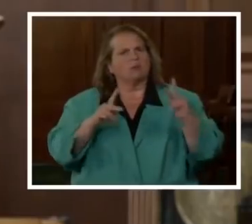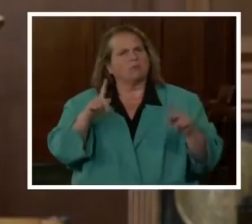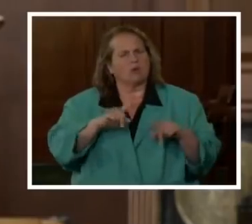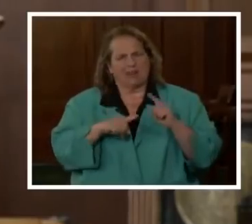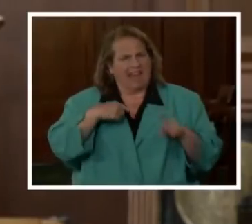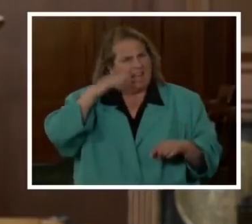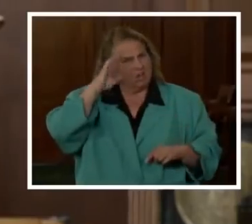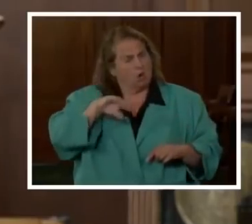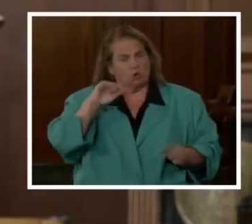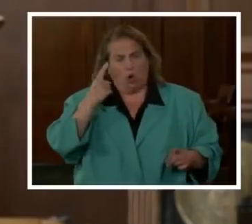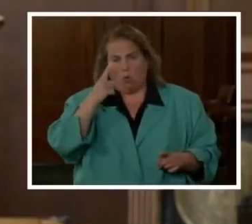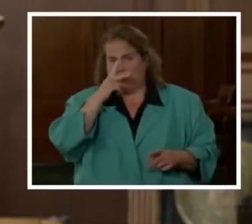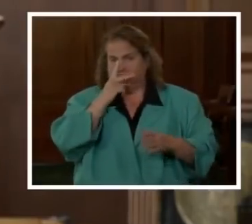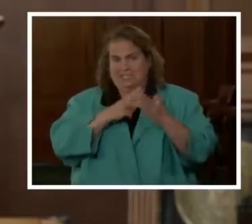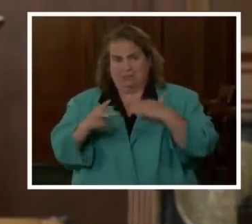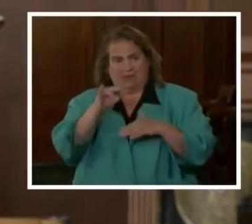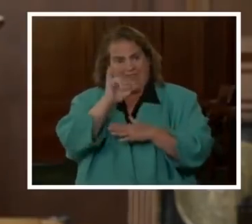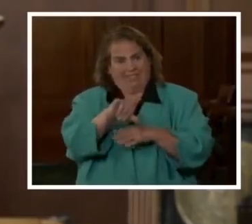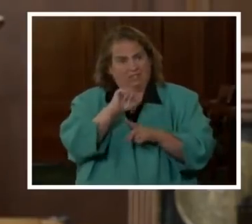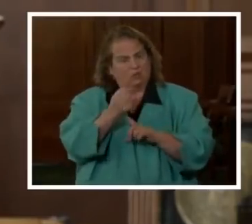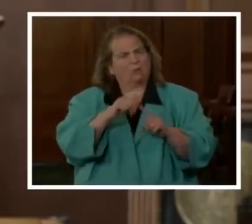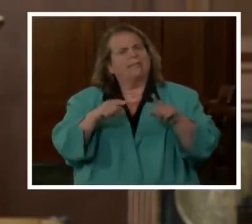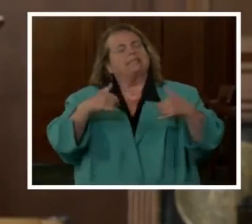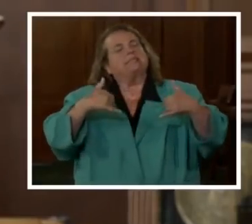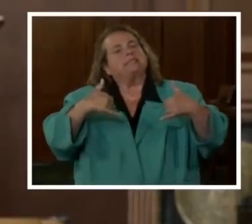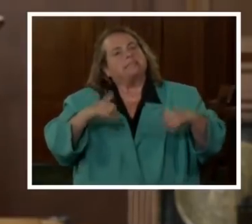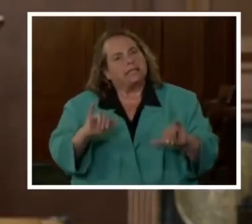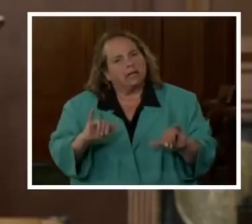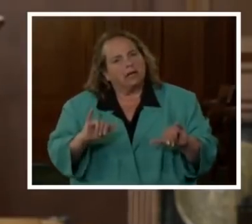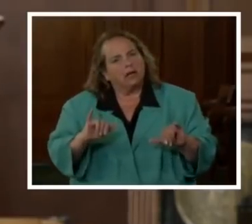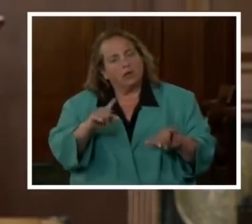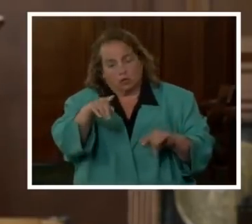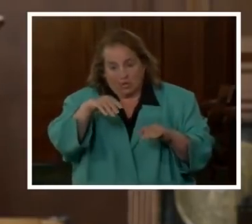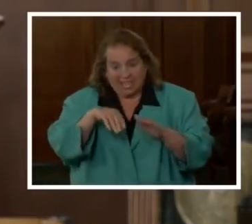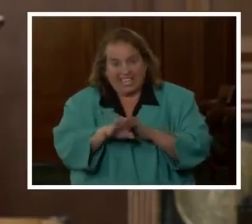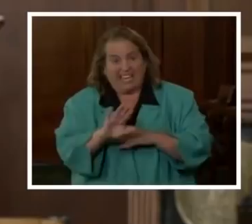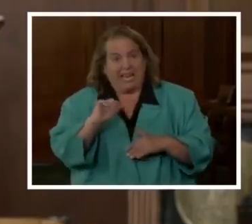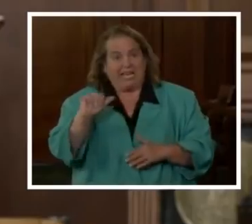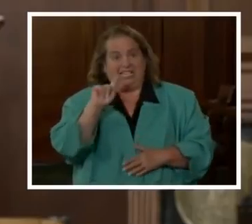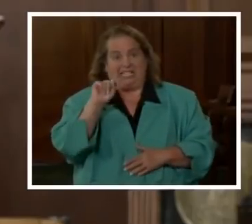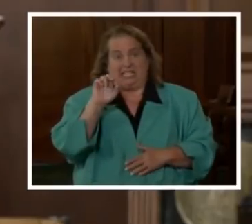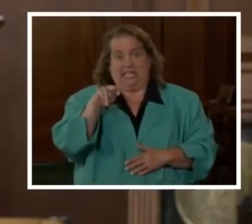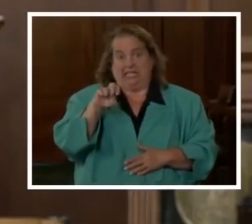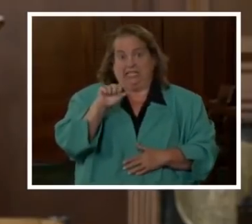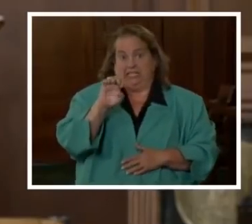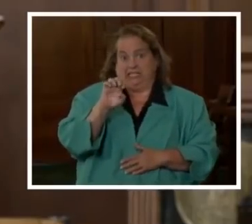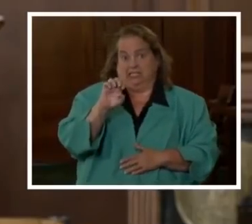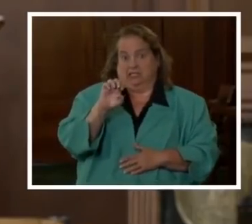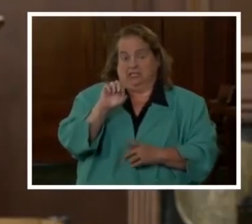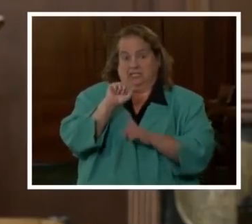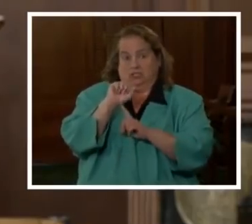something like this would happen, still, you know, you're going into a tense situation at a tense time.